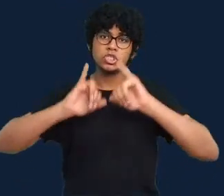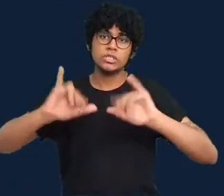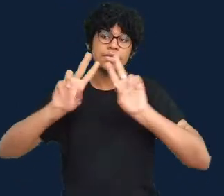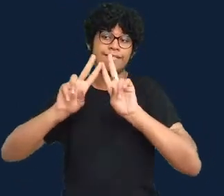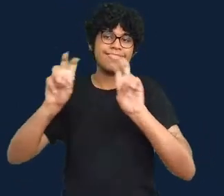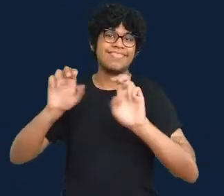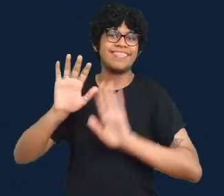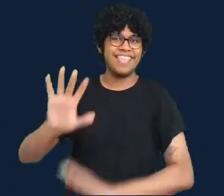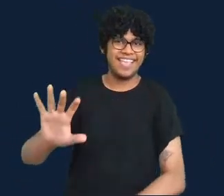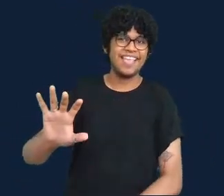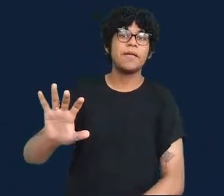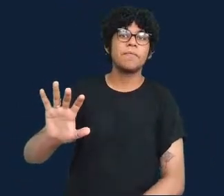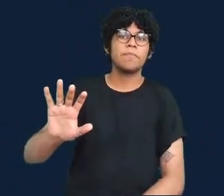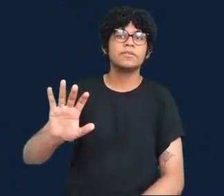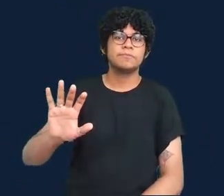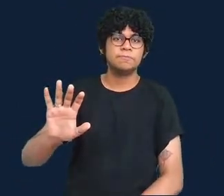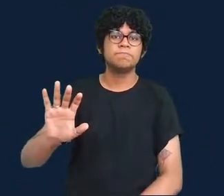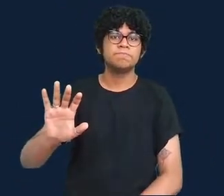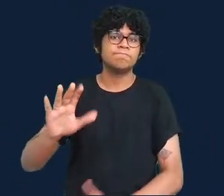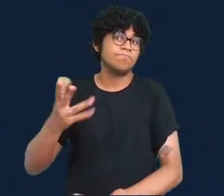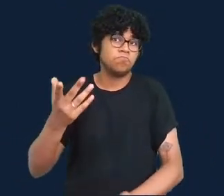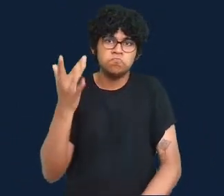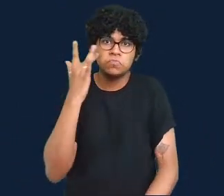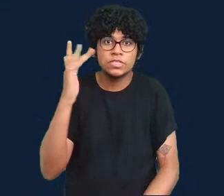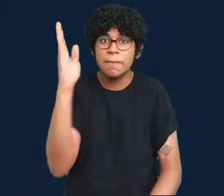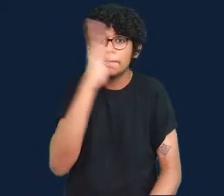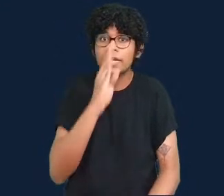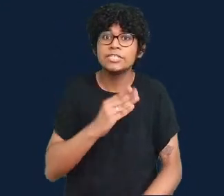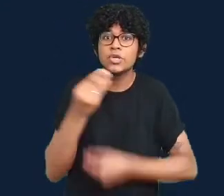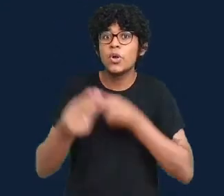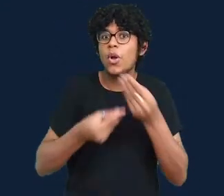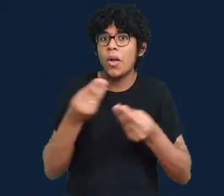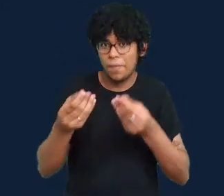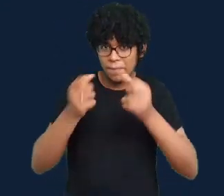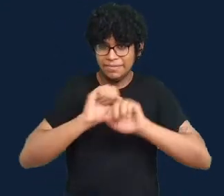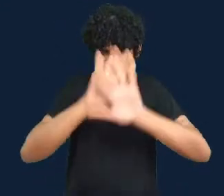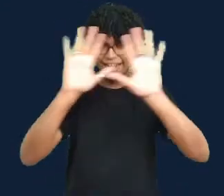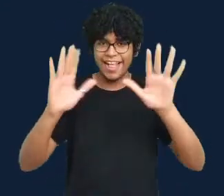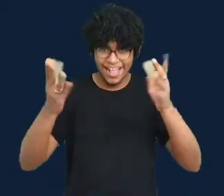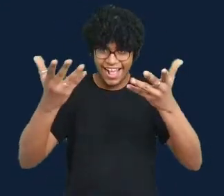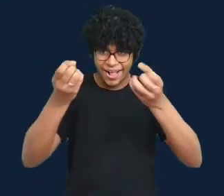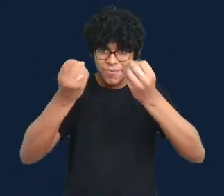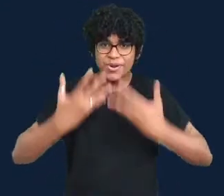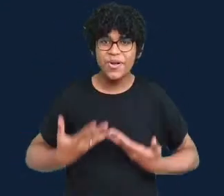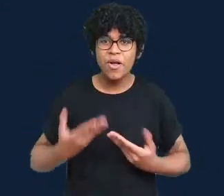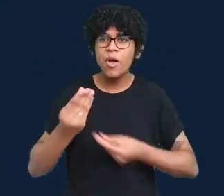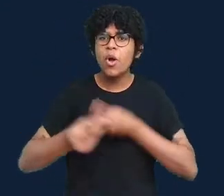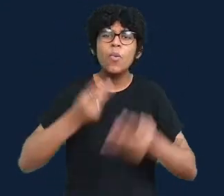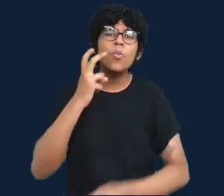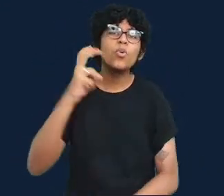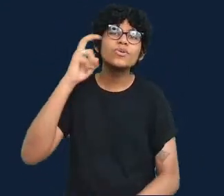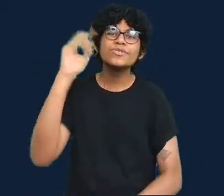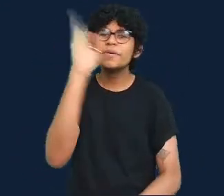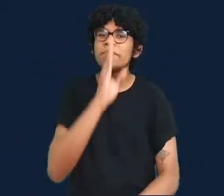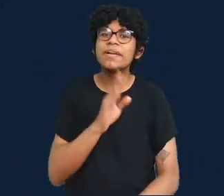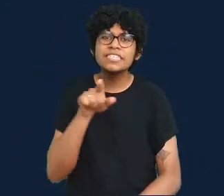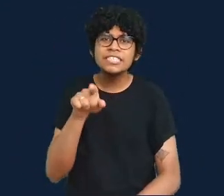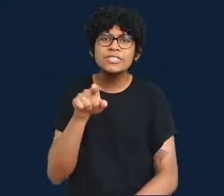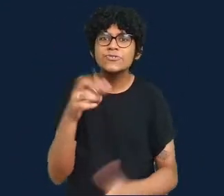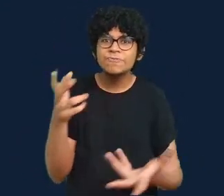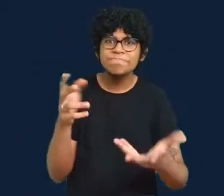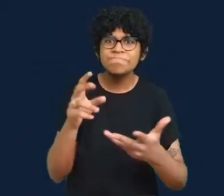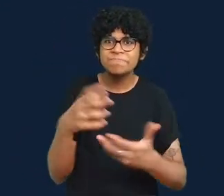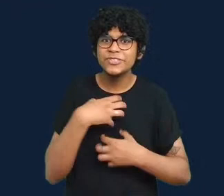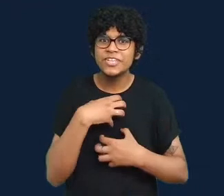What do you like? Enlighten me on the Brazilian culture or what it might happen. In my country, for sure, the